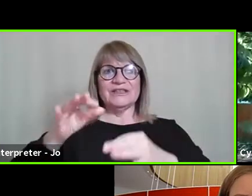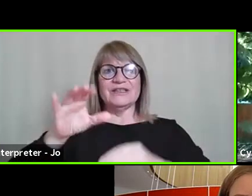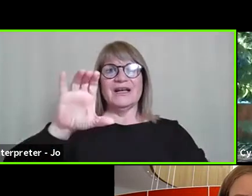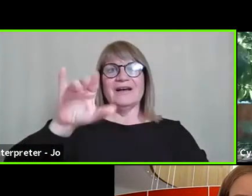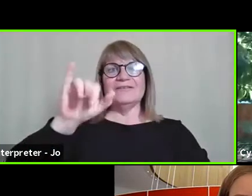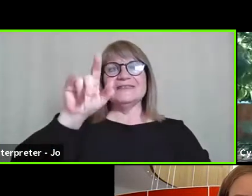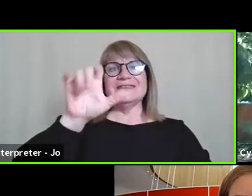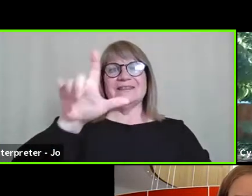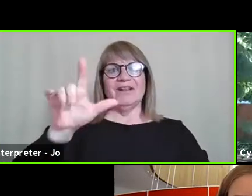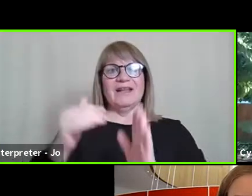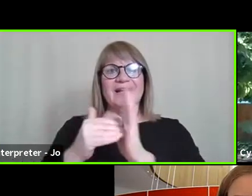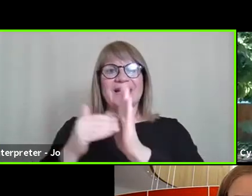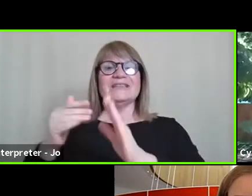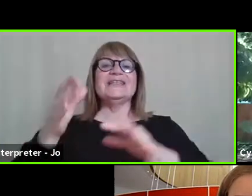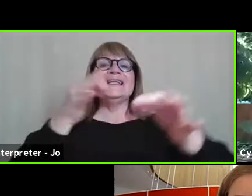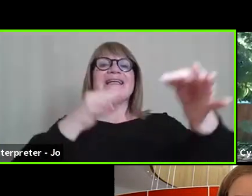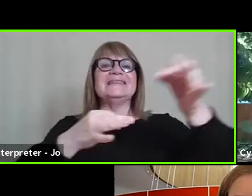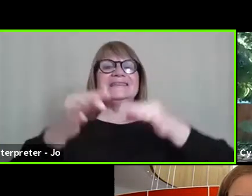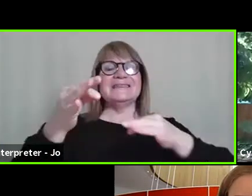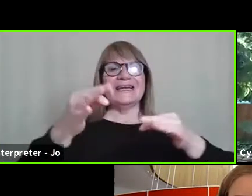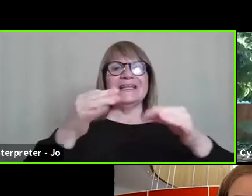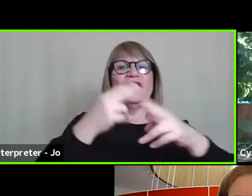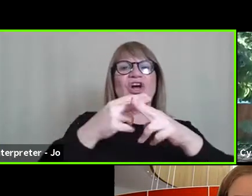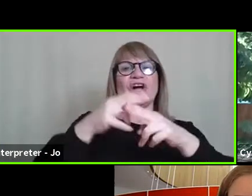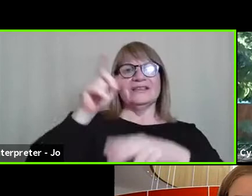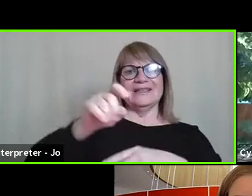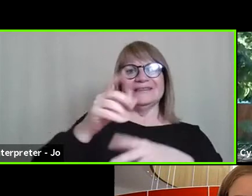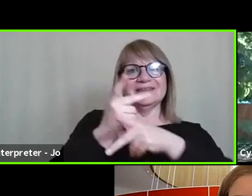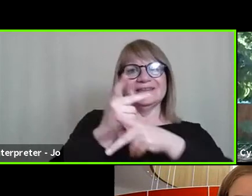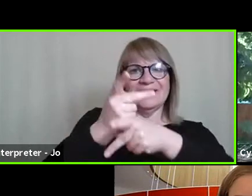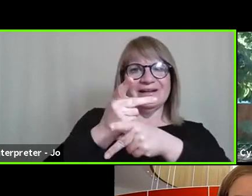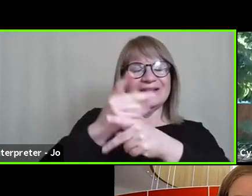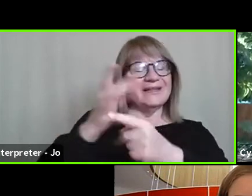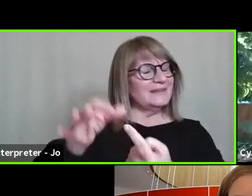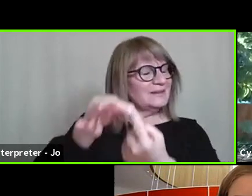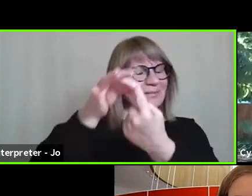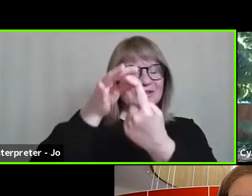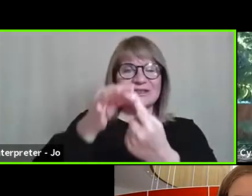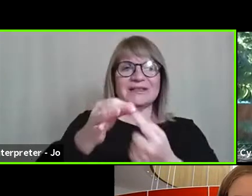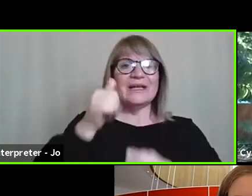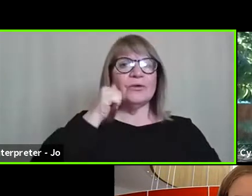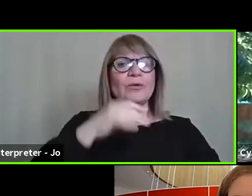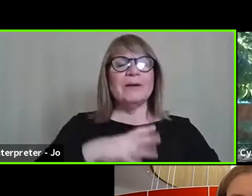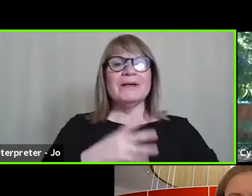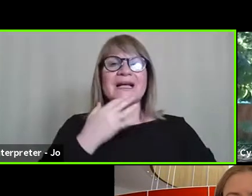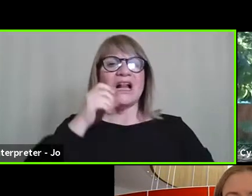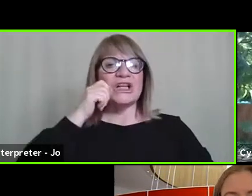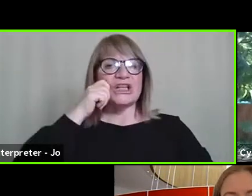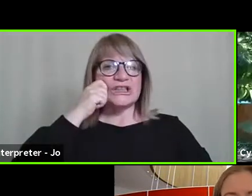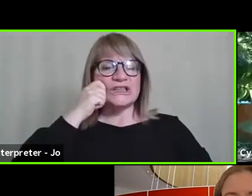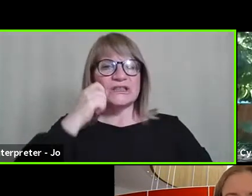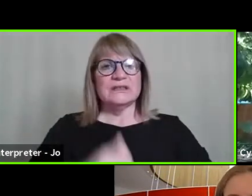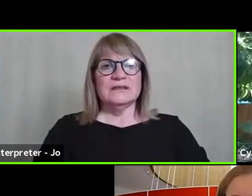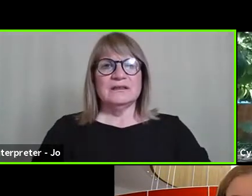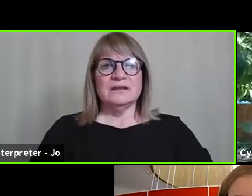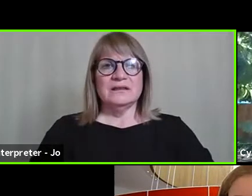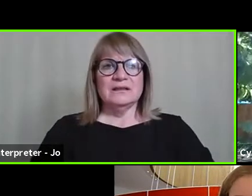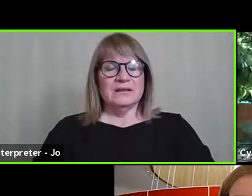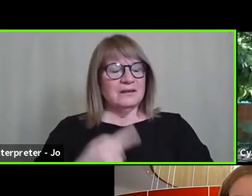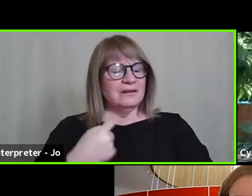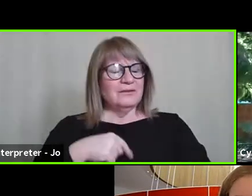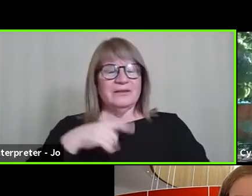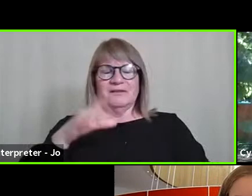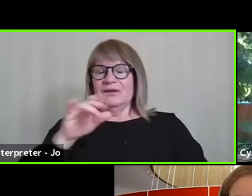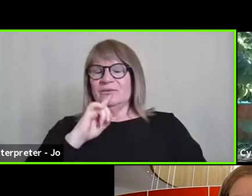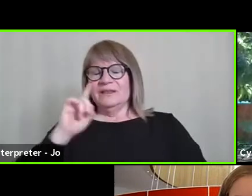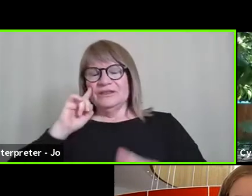care specifically for women of color which is the vast majority of who is in california's women's prisons and we we found this to be really